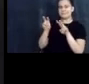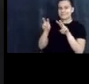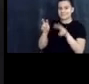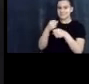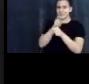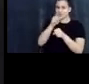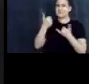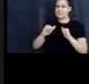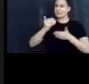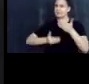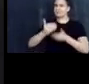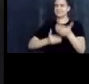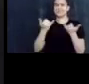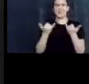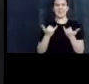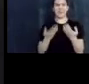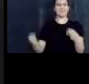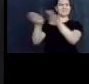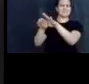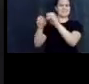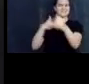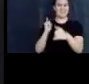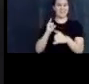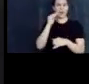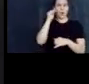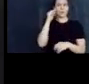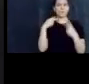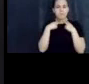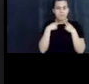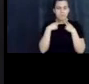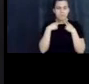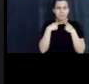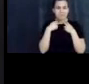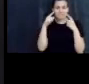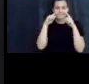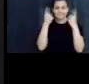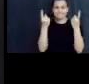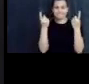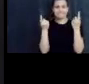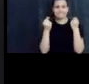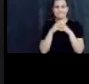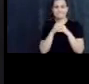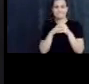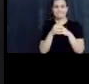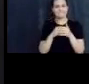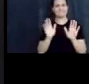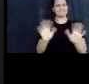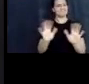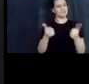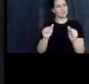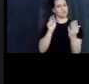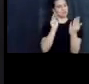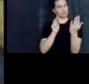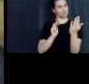because, you don't have to go to school. Hopefully you're still doing your schoolwork, but, just stay on top of things, check your email, reach out to us and everything like